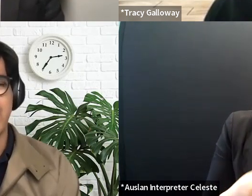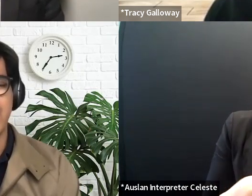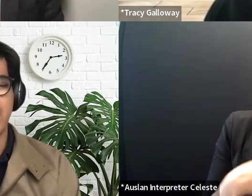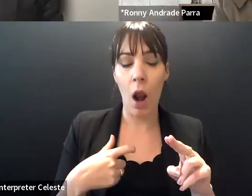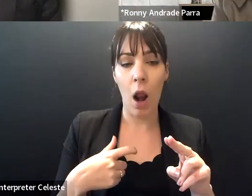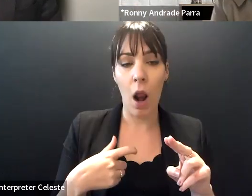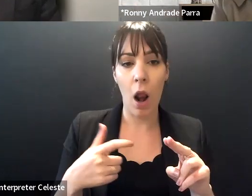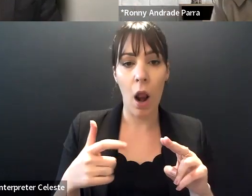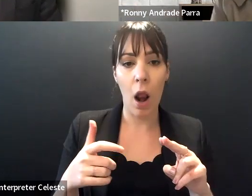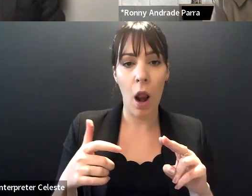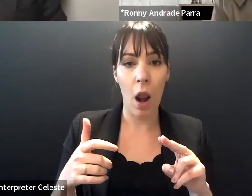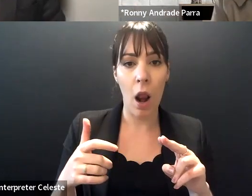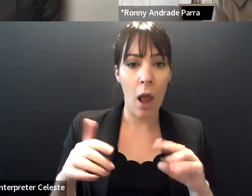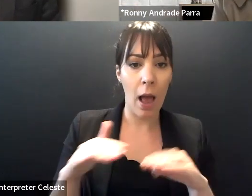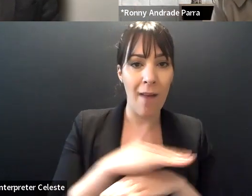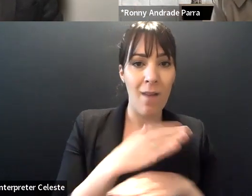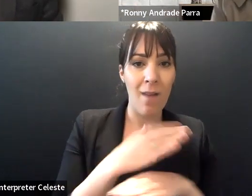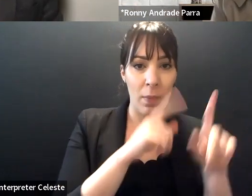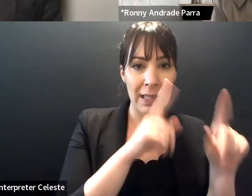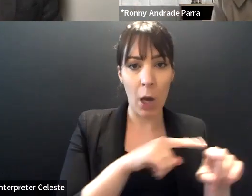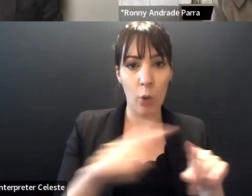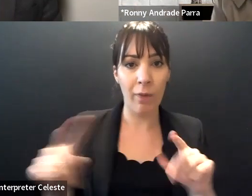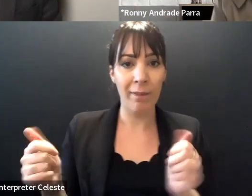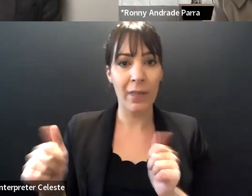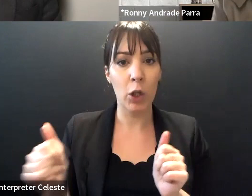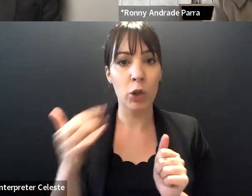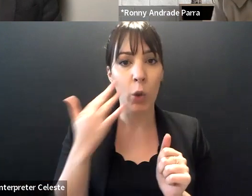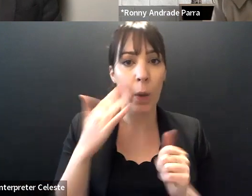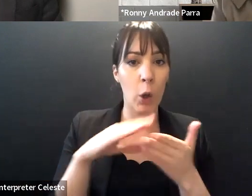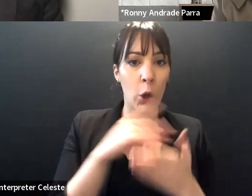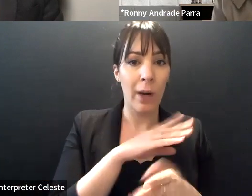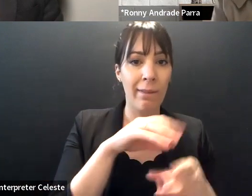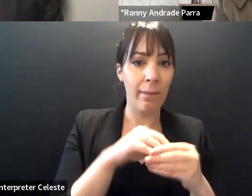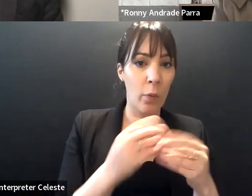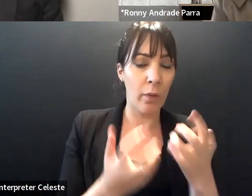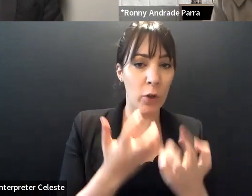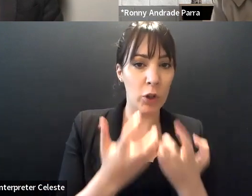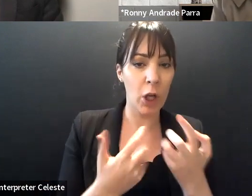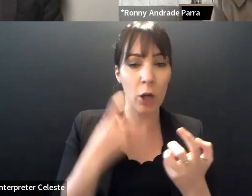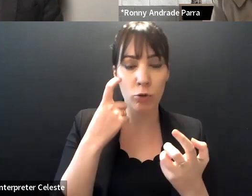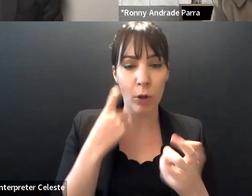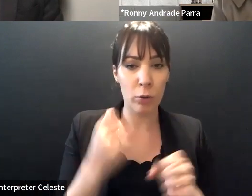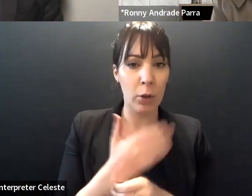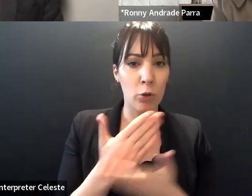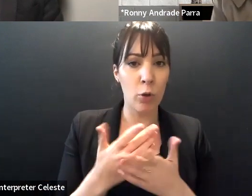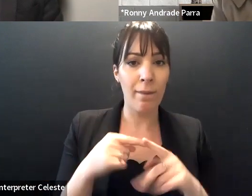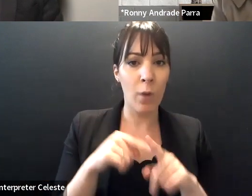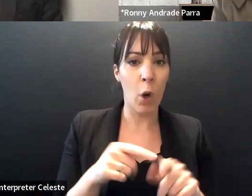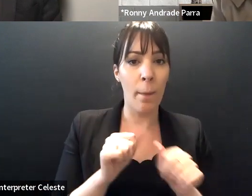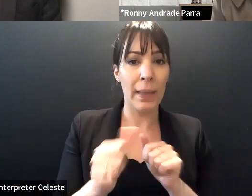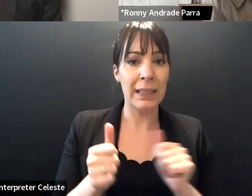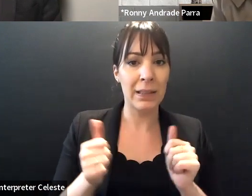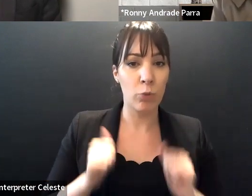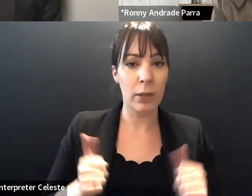product lifecycle. So I try to champion and embed accessibility best practices during the design,